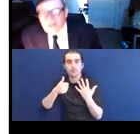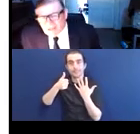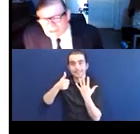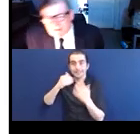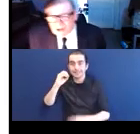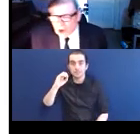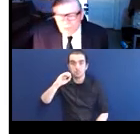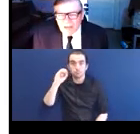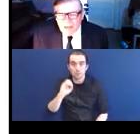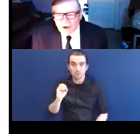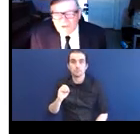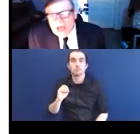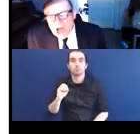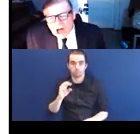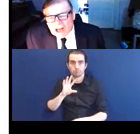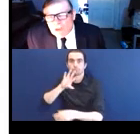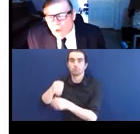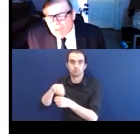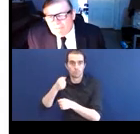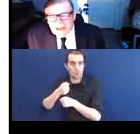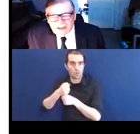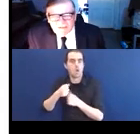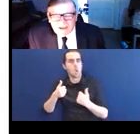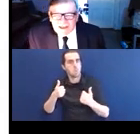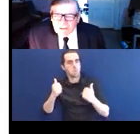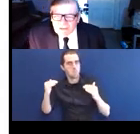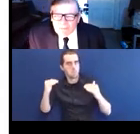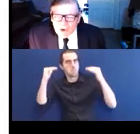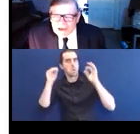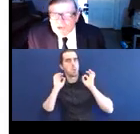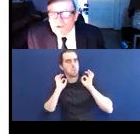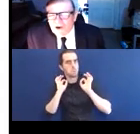the government spent a lot of money on, and less than 1% of the disabled